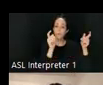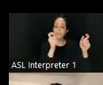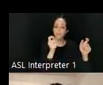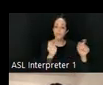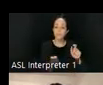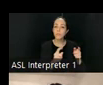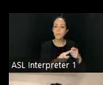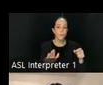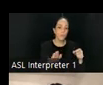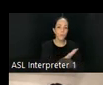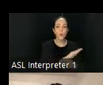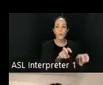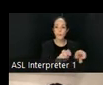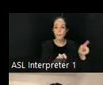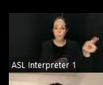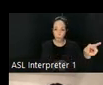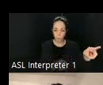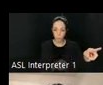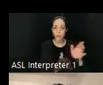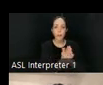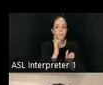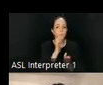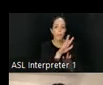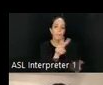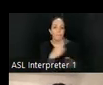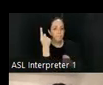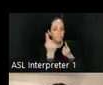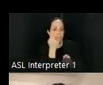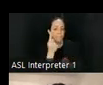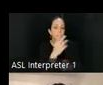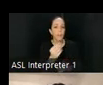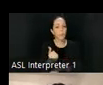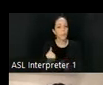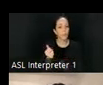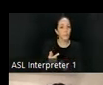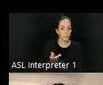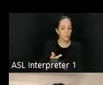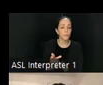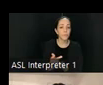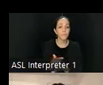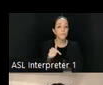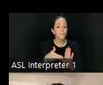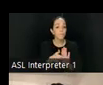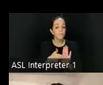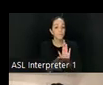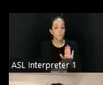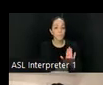2023 for their consideration and approval. This slide shows the